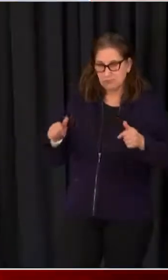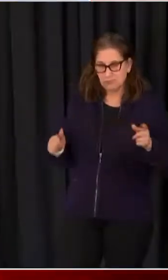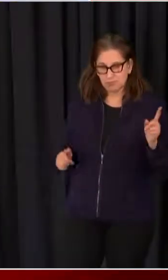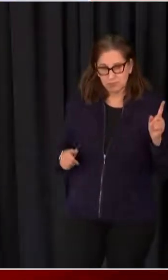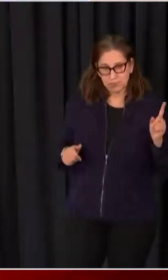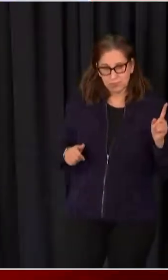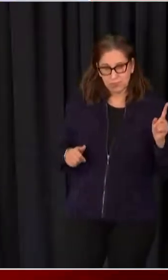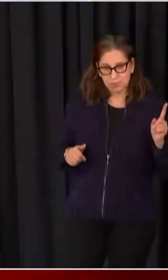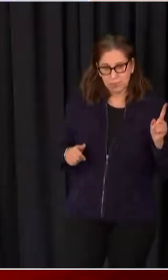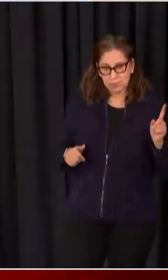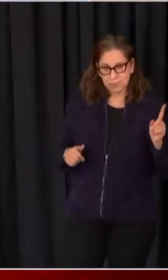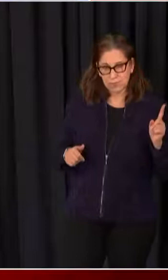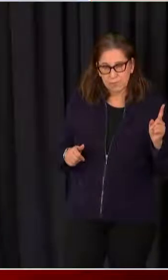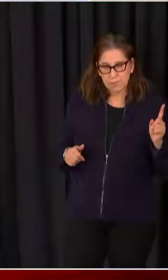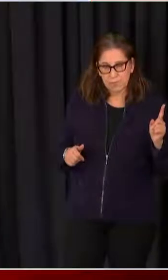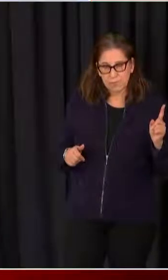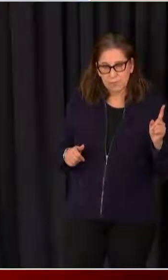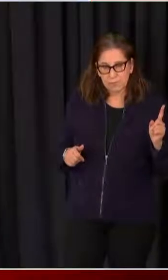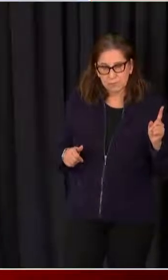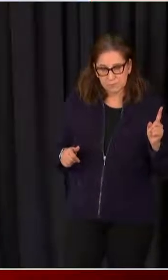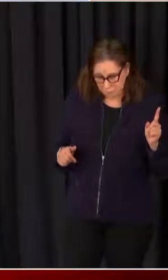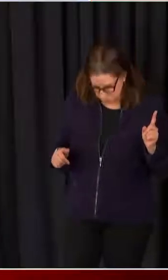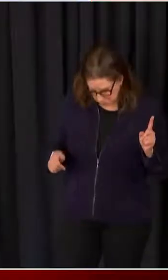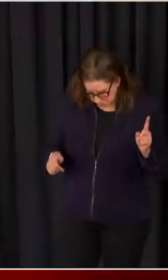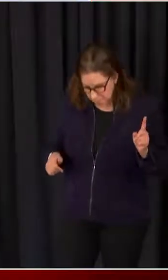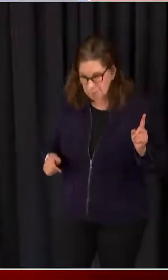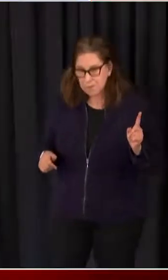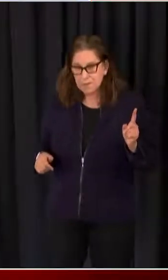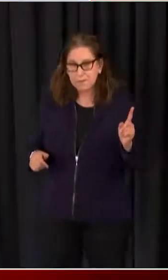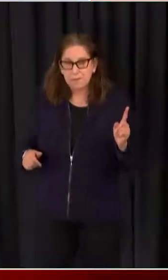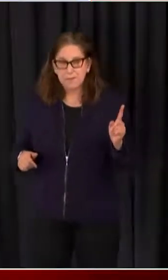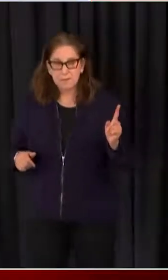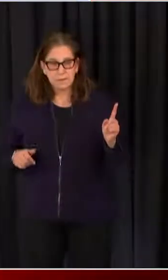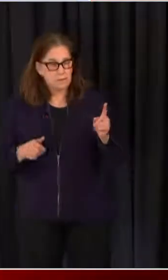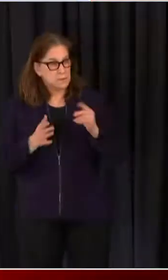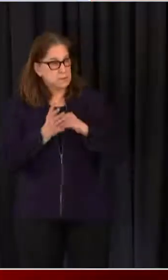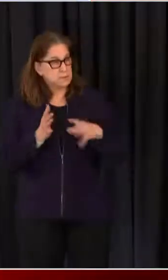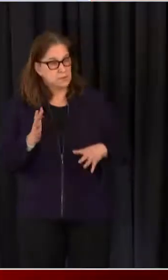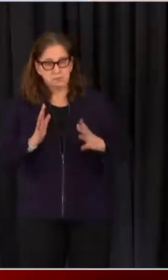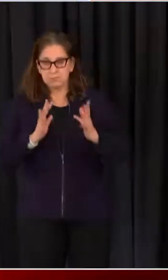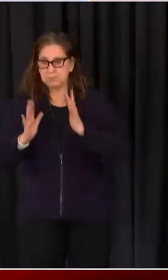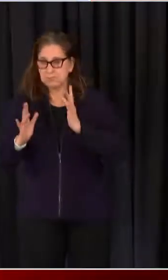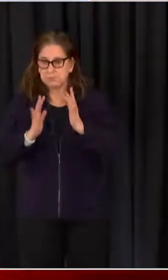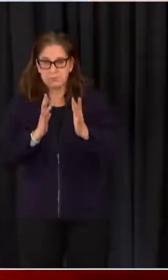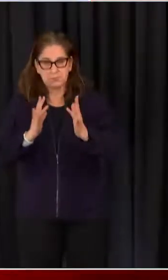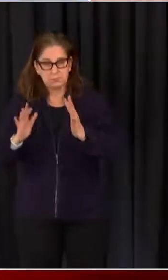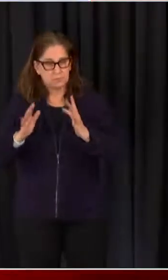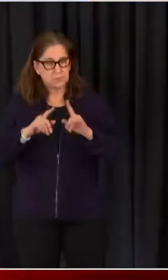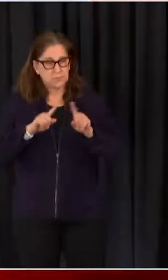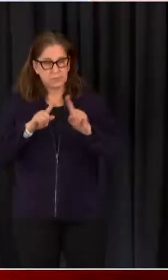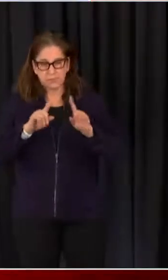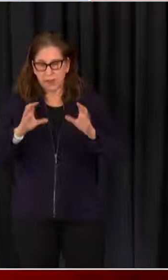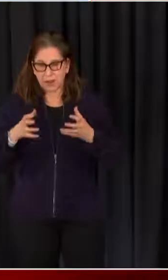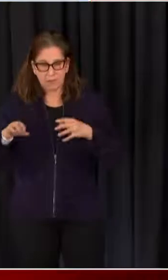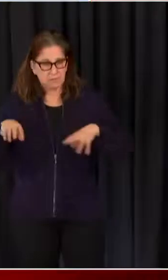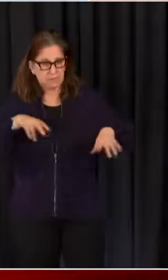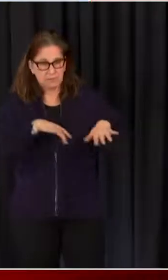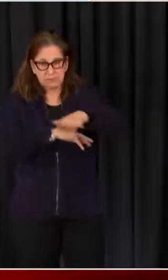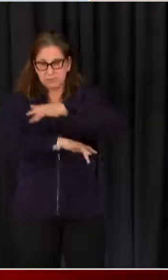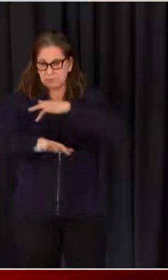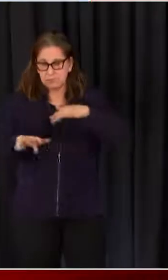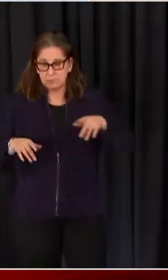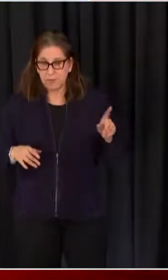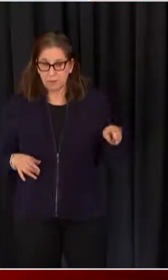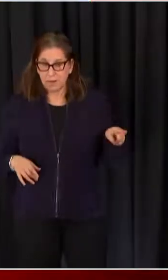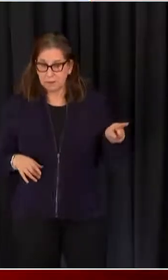establish a cohort that way. So our recommendations are very consistent with what the evidence has shown and what the CDC's recommendations